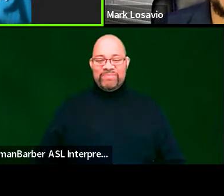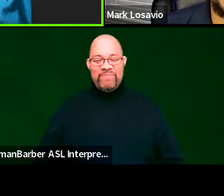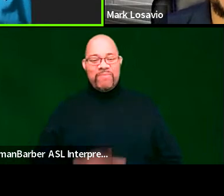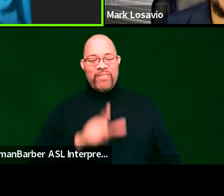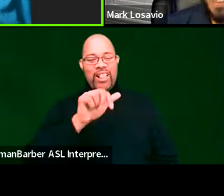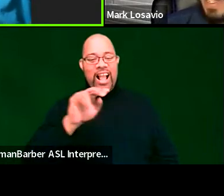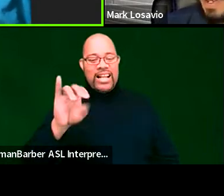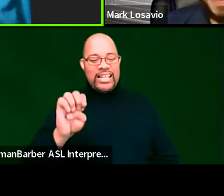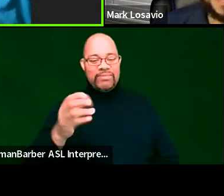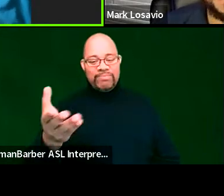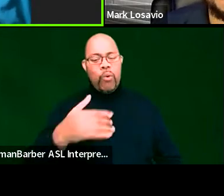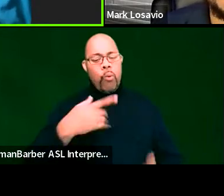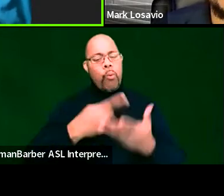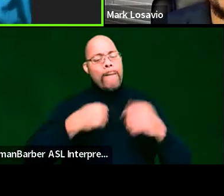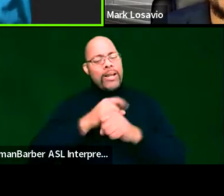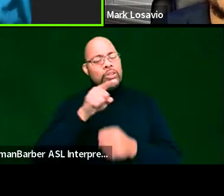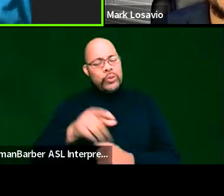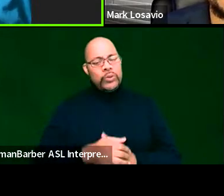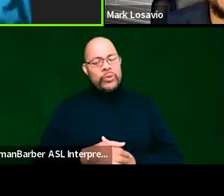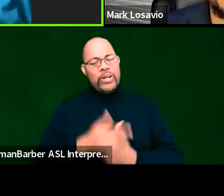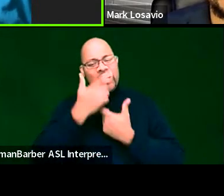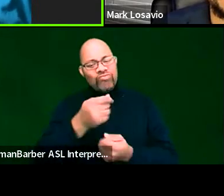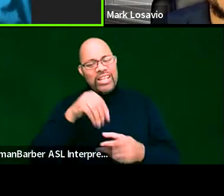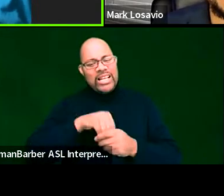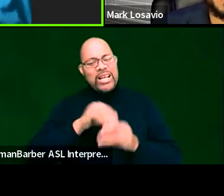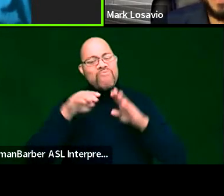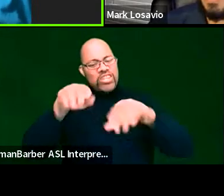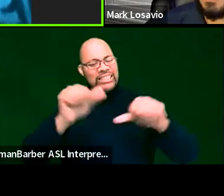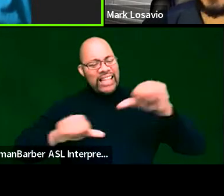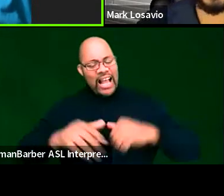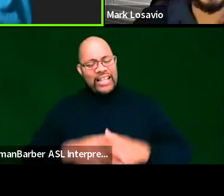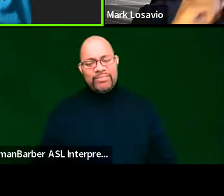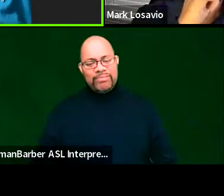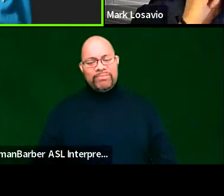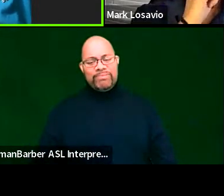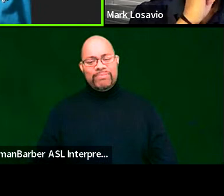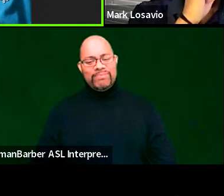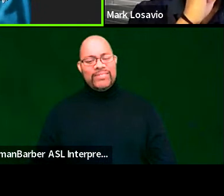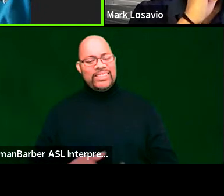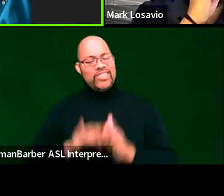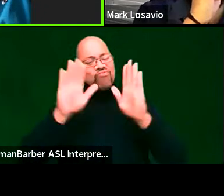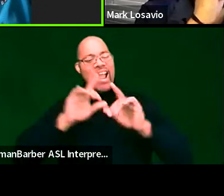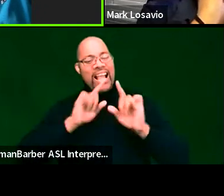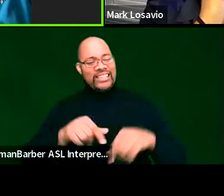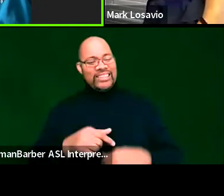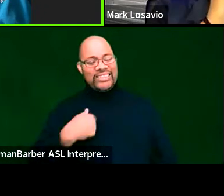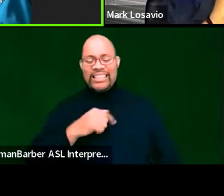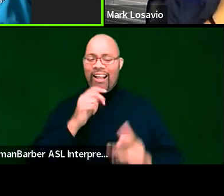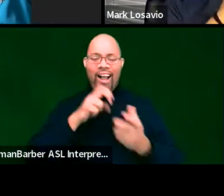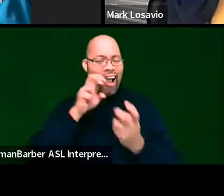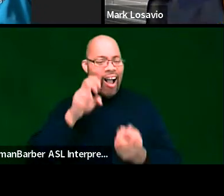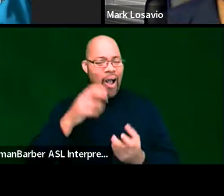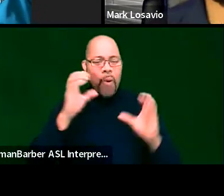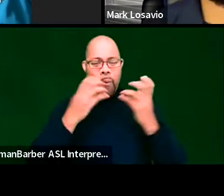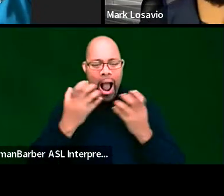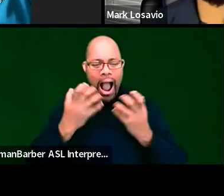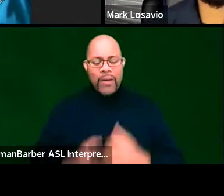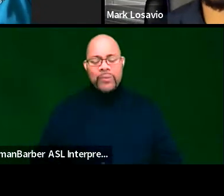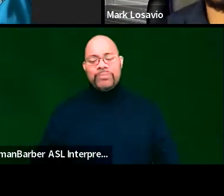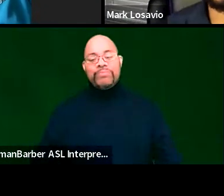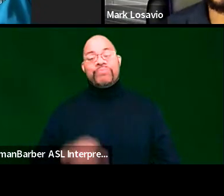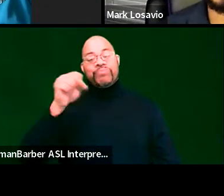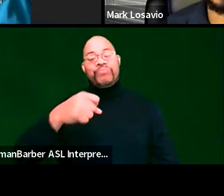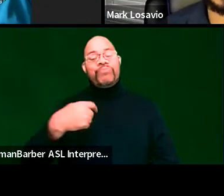Lonnie, what made you interested in marine science? These are great answers. I'm like, wow.